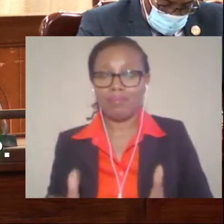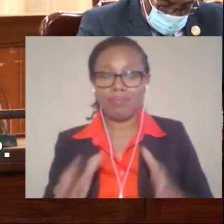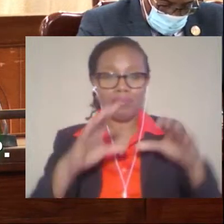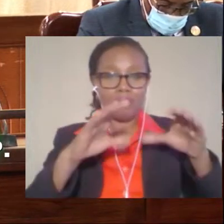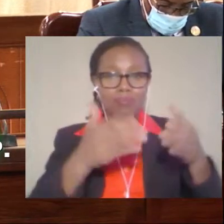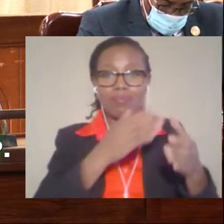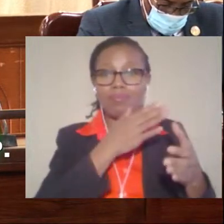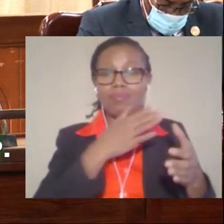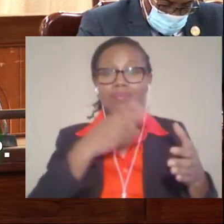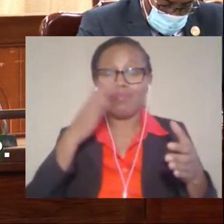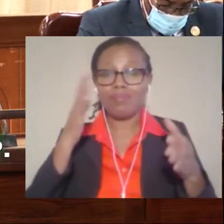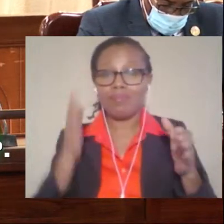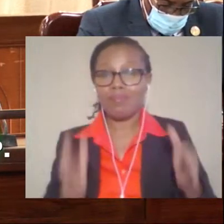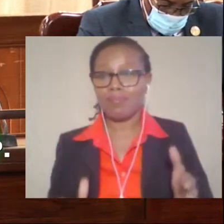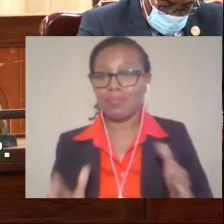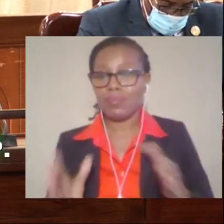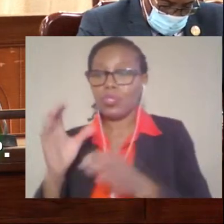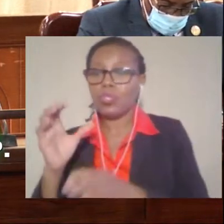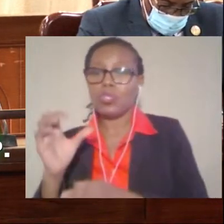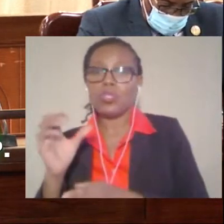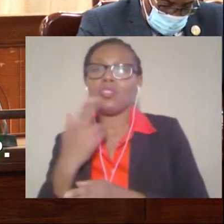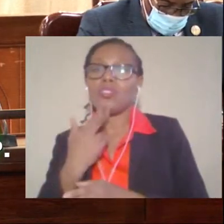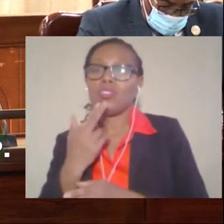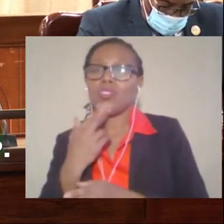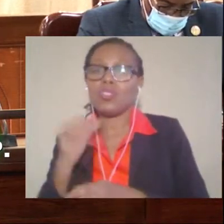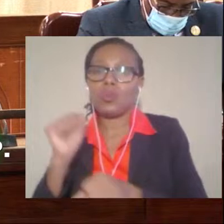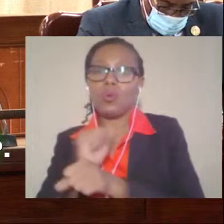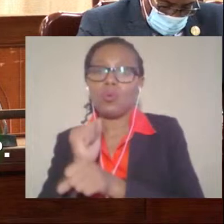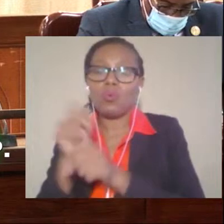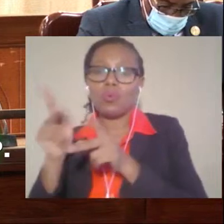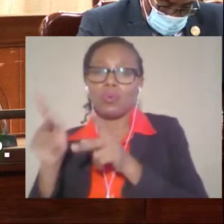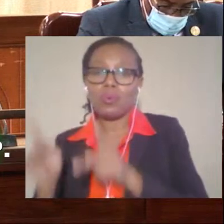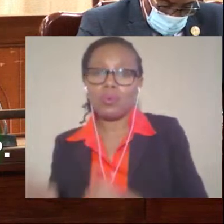private investors in the industry.